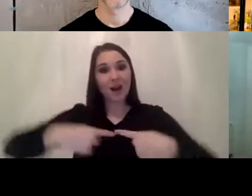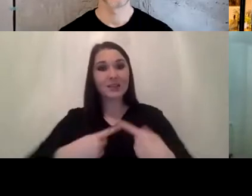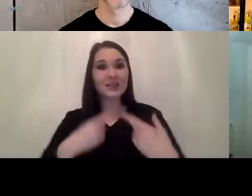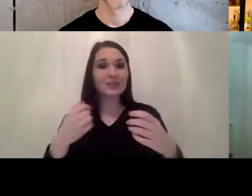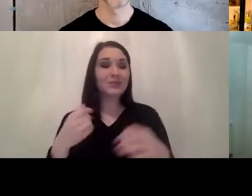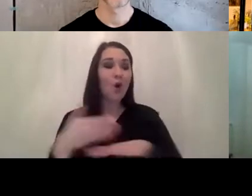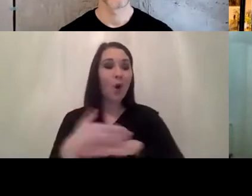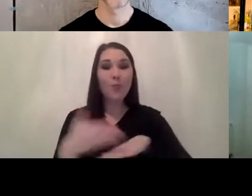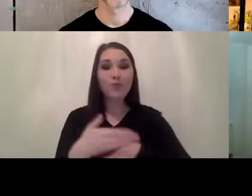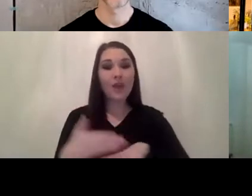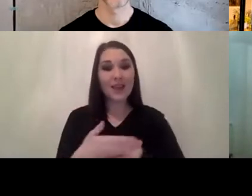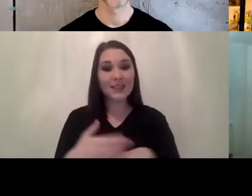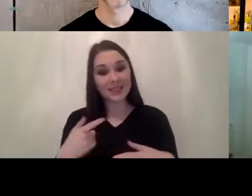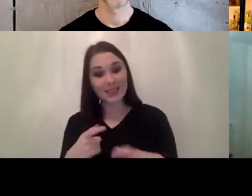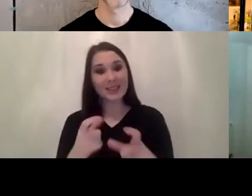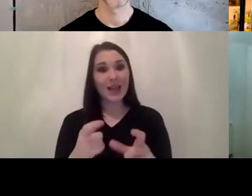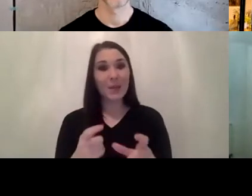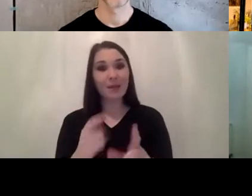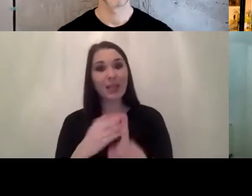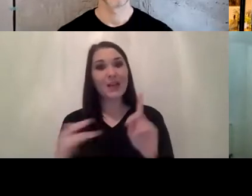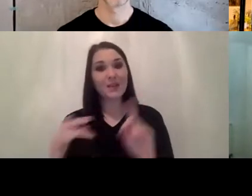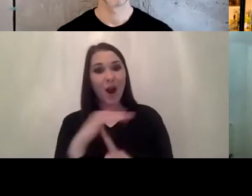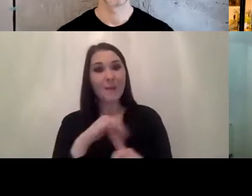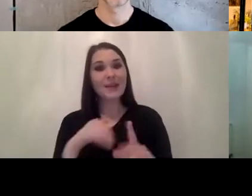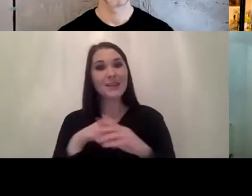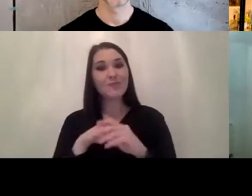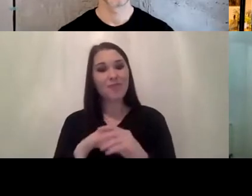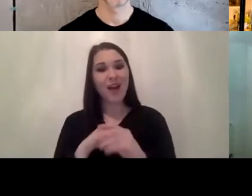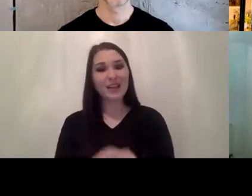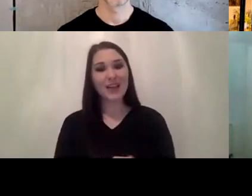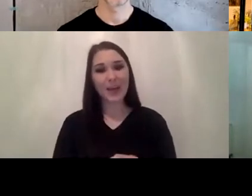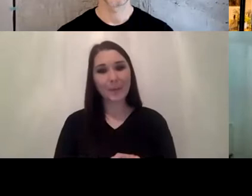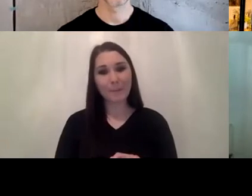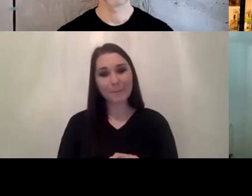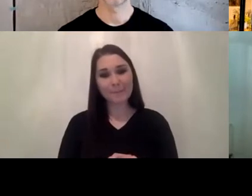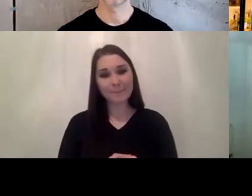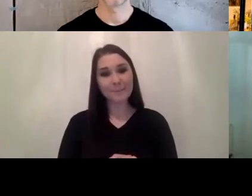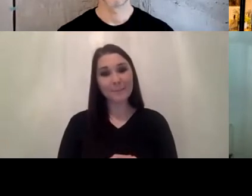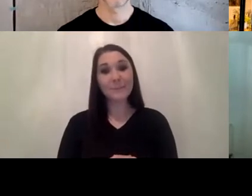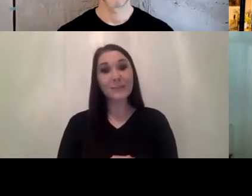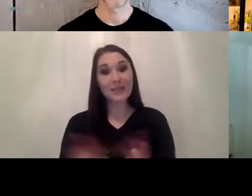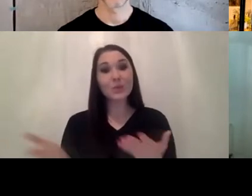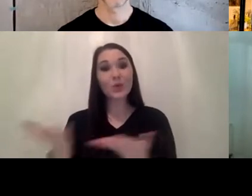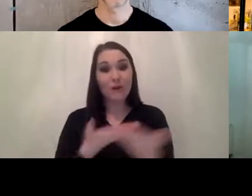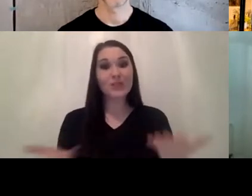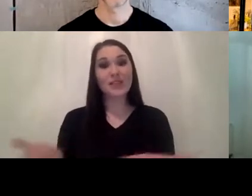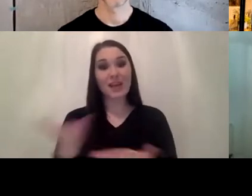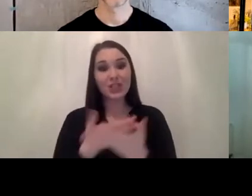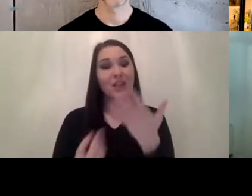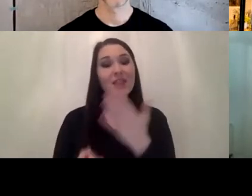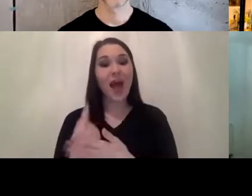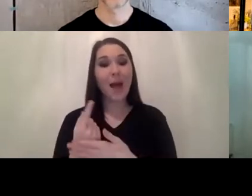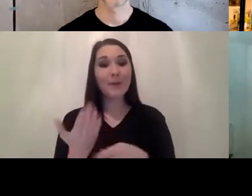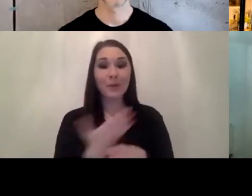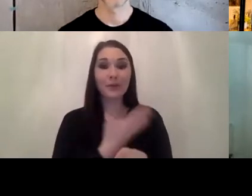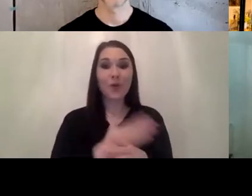and are you sustainable, environmentally friendly, so all these like conversations that happened before COVID, I think